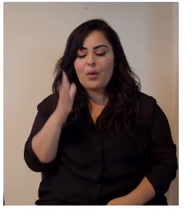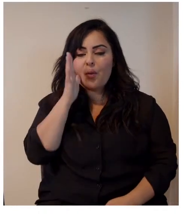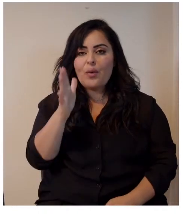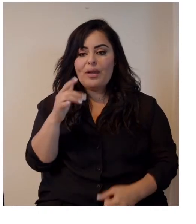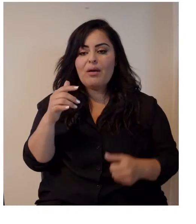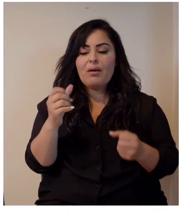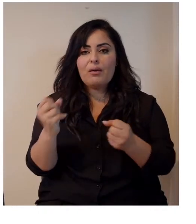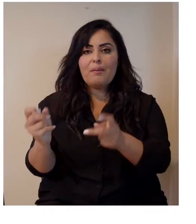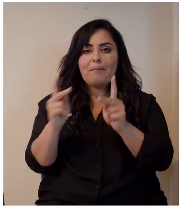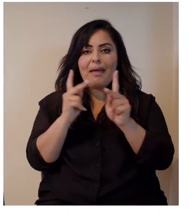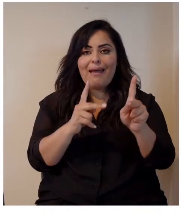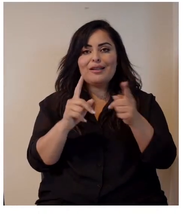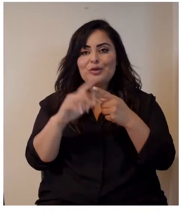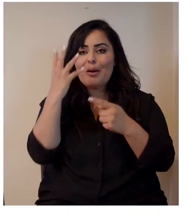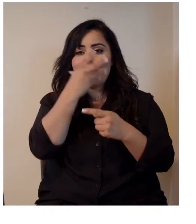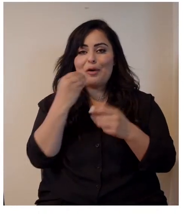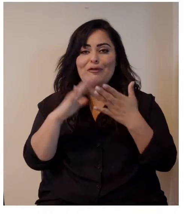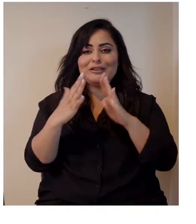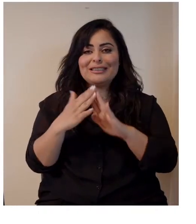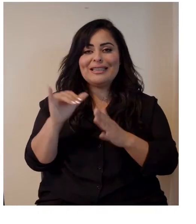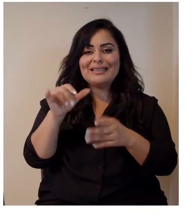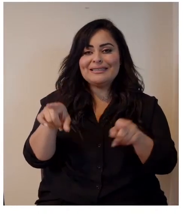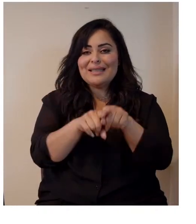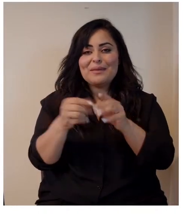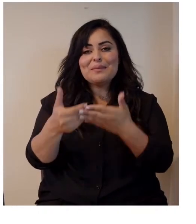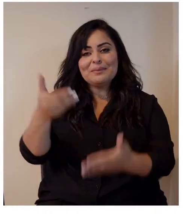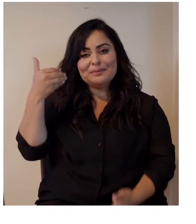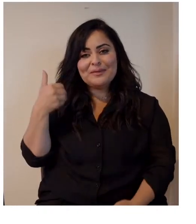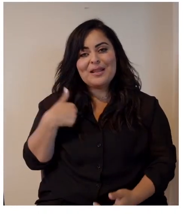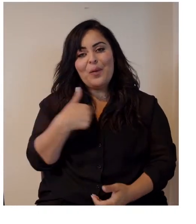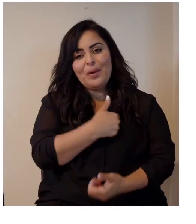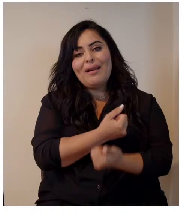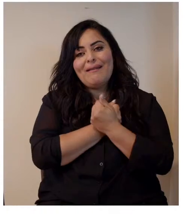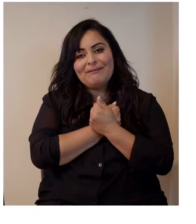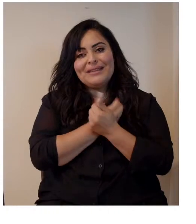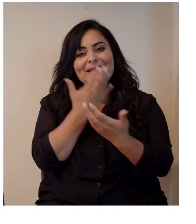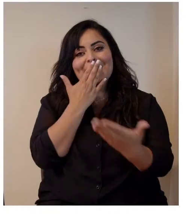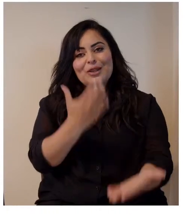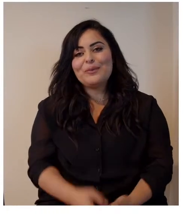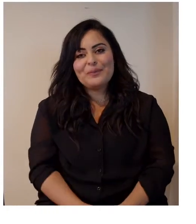to the beautiful city that we know and love. Thank you.